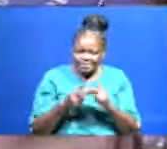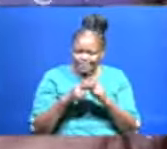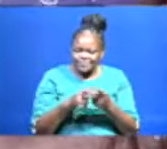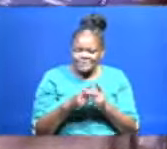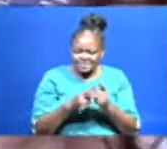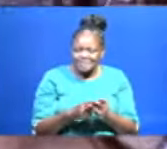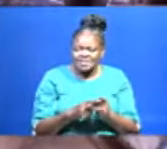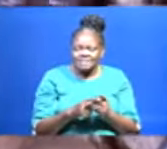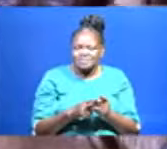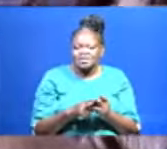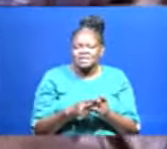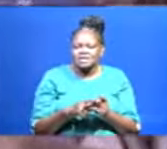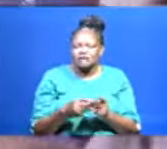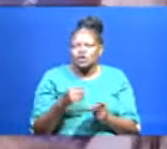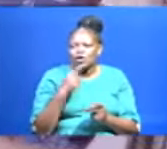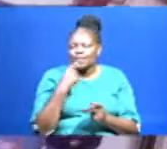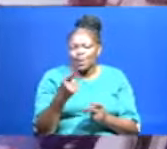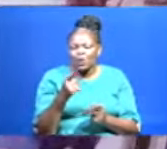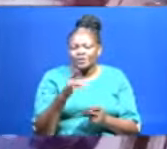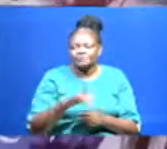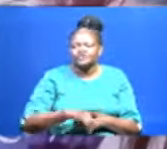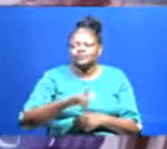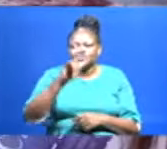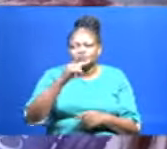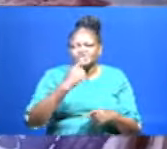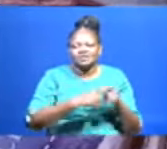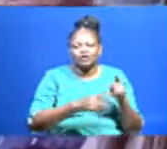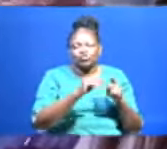Base between the years of 2004 and